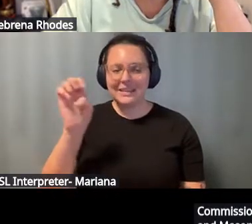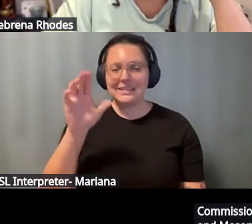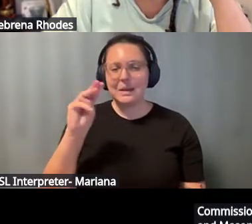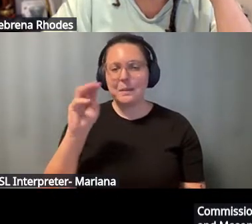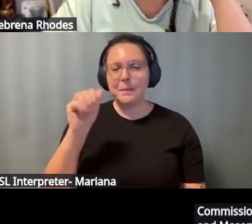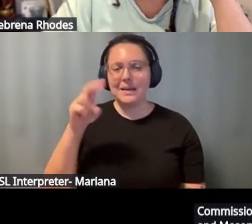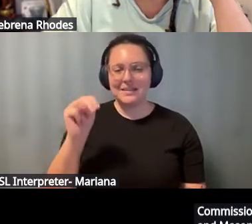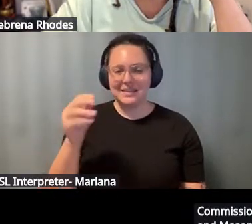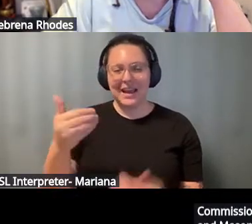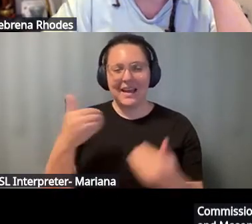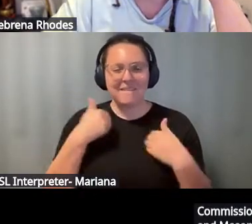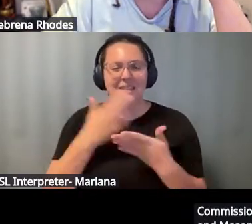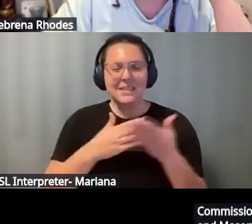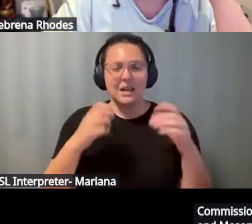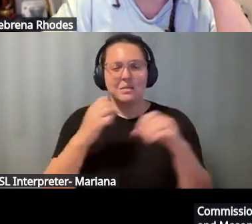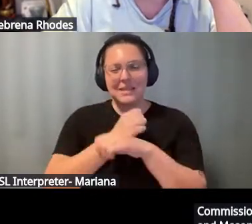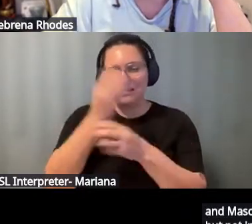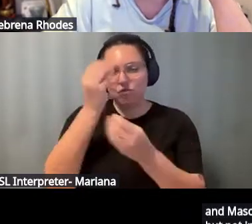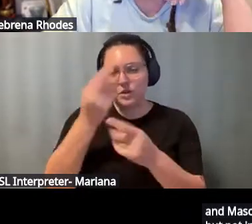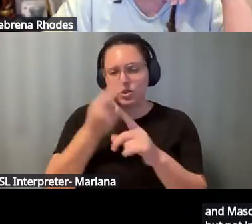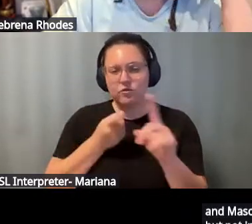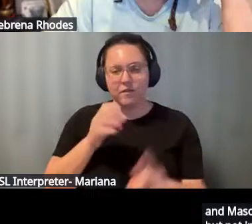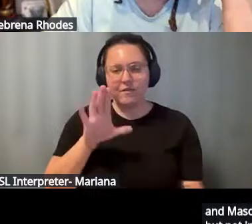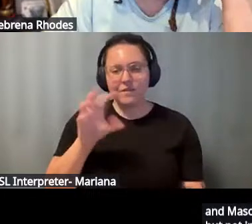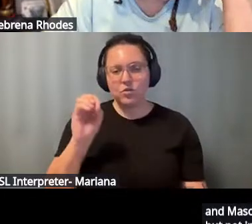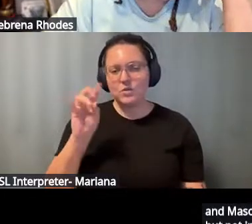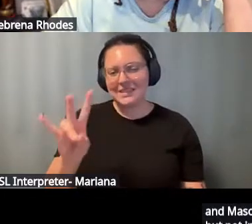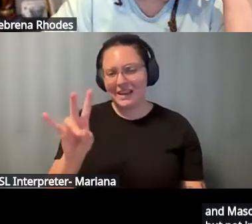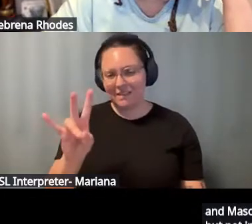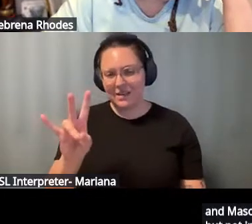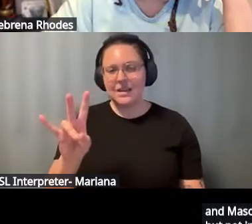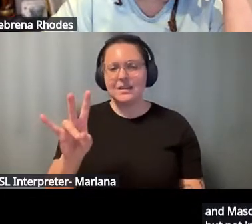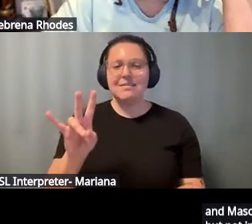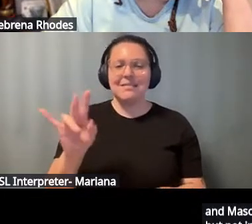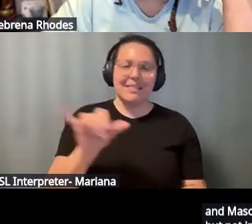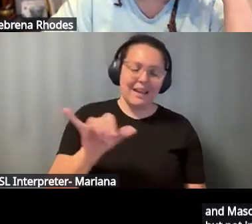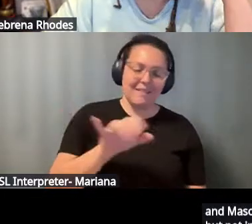from 507, but not in full detail how I do for 506.